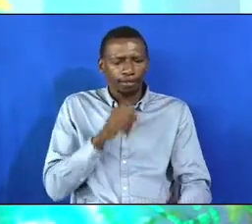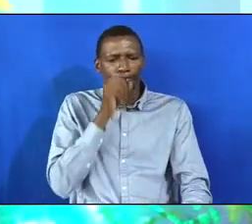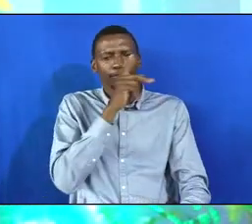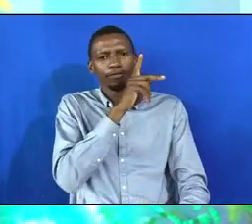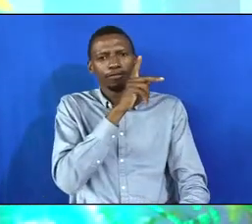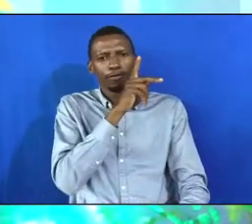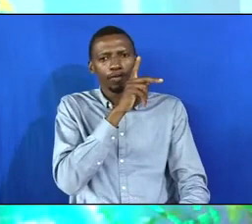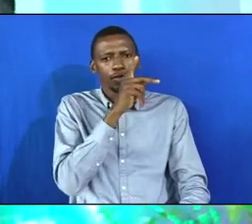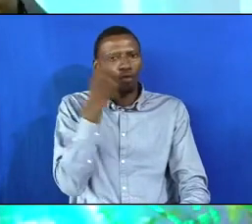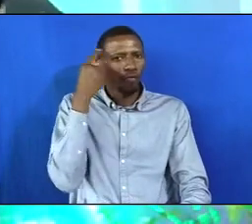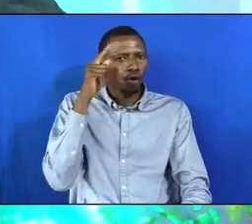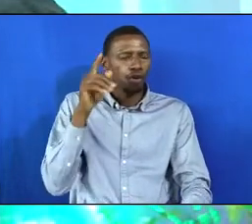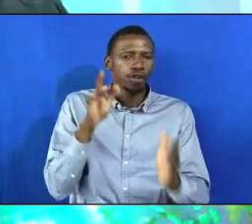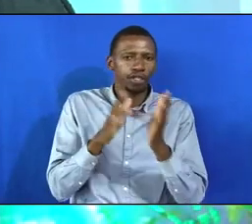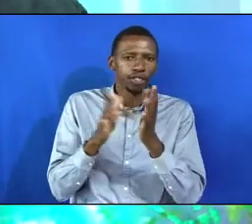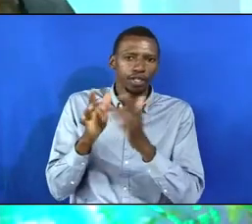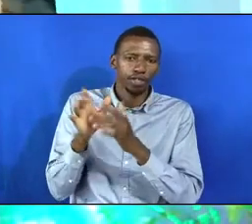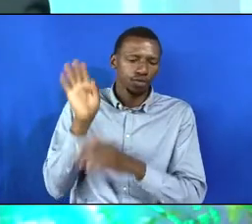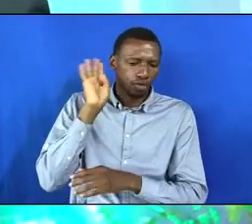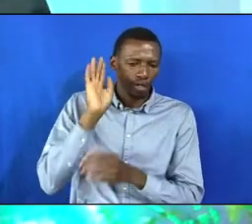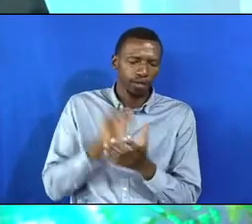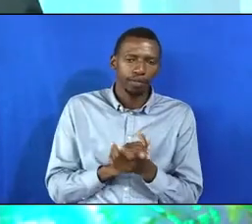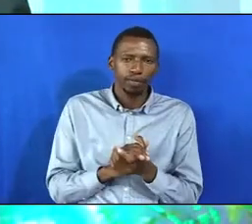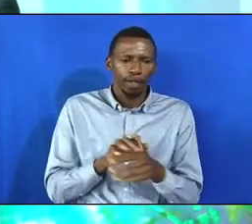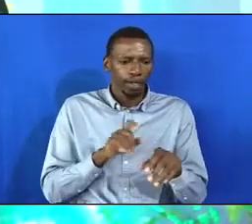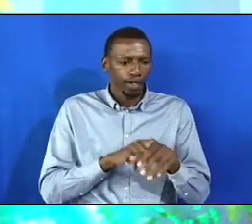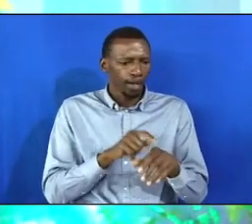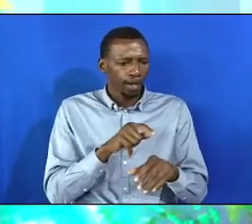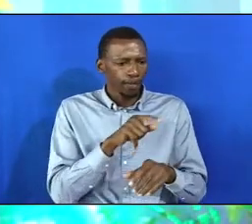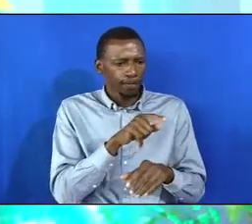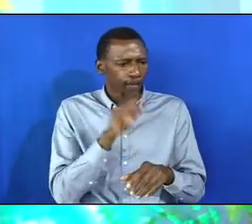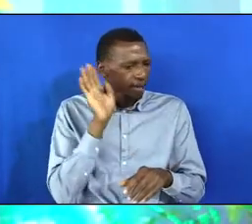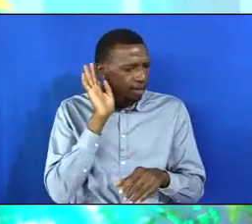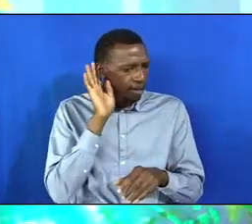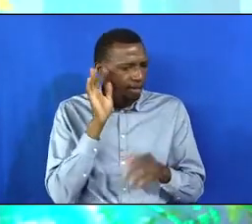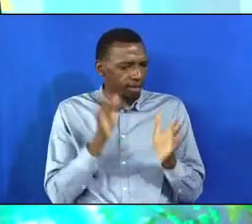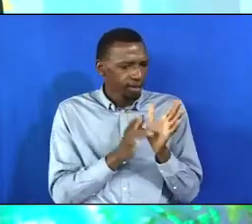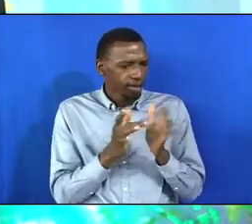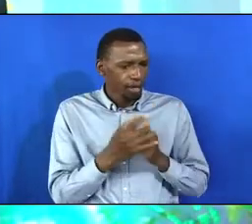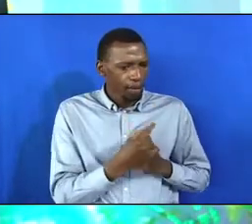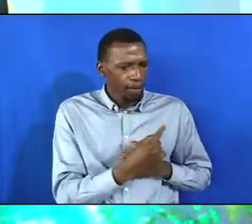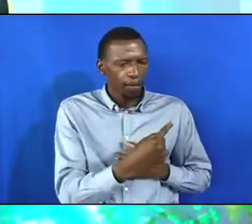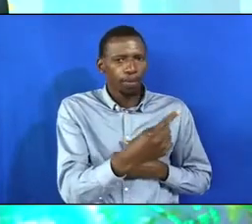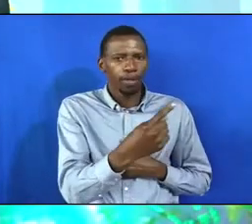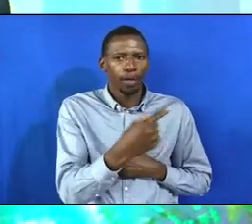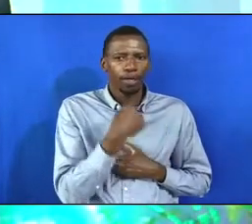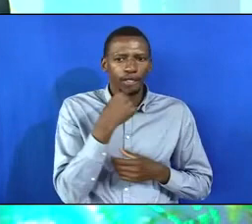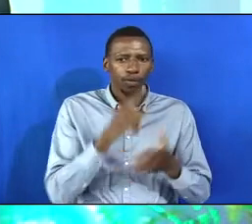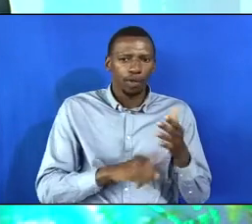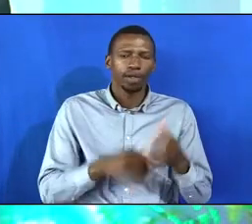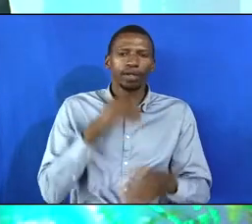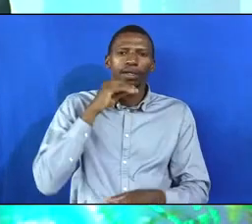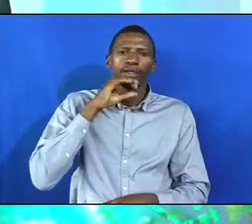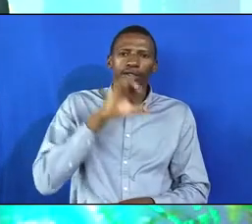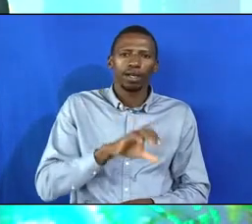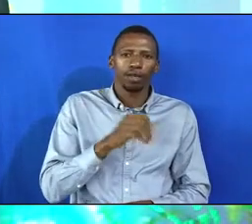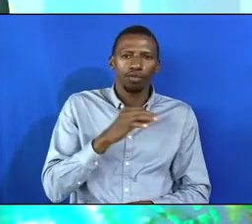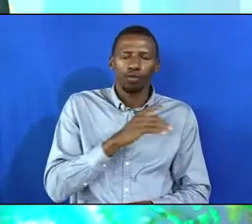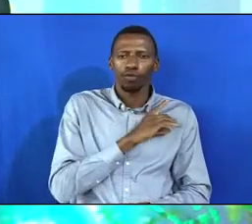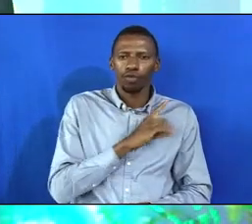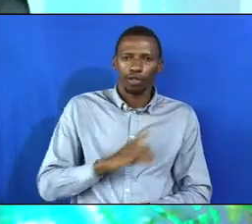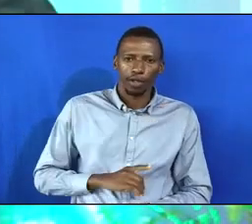Jesus. So when he hears that is Jesus, there he is, he says, Son of David, have mercy on